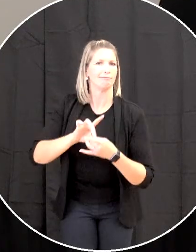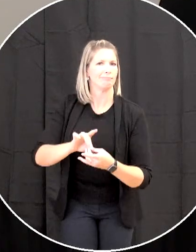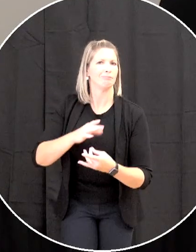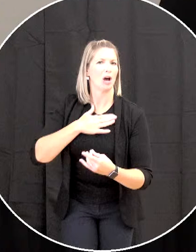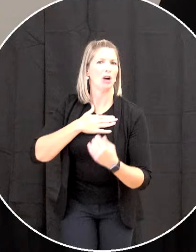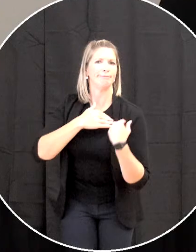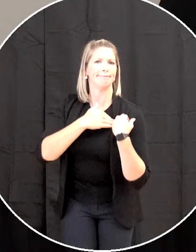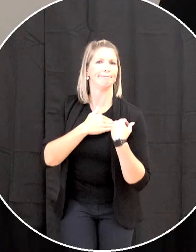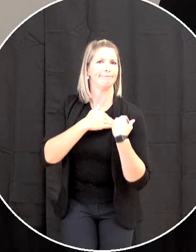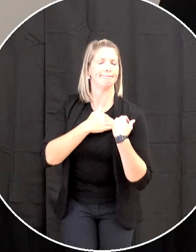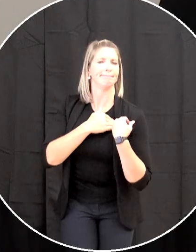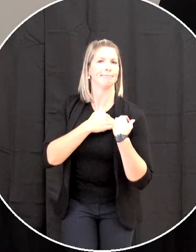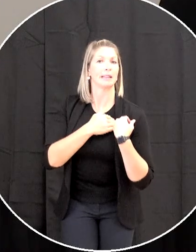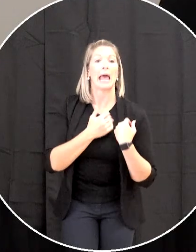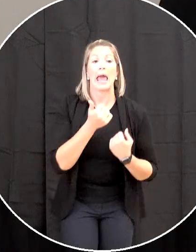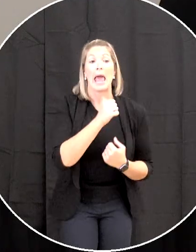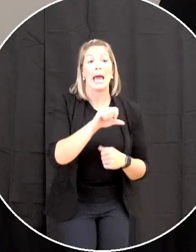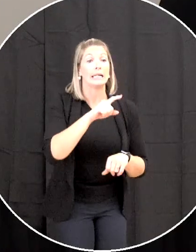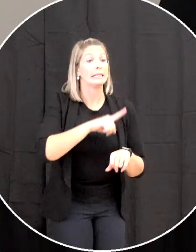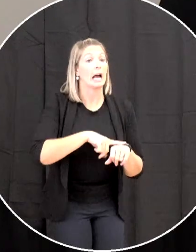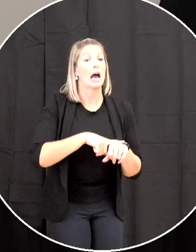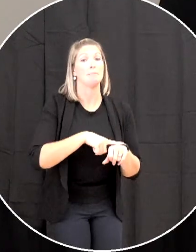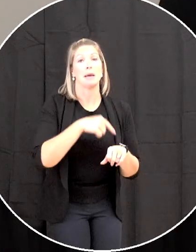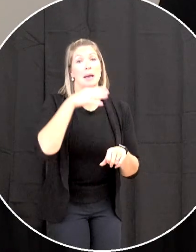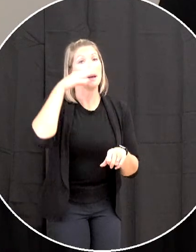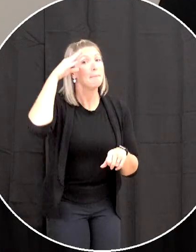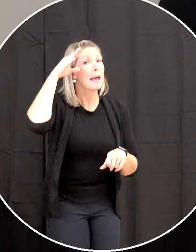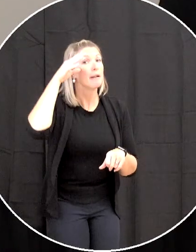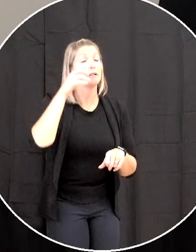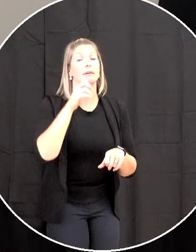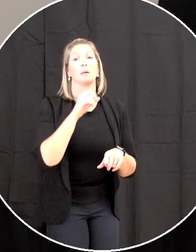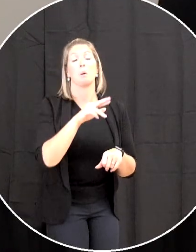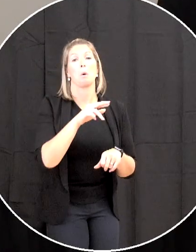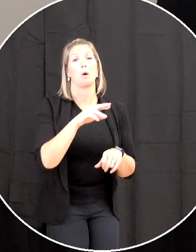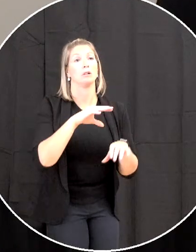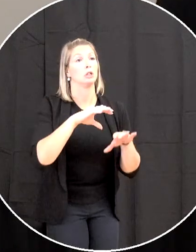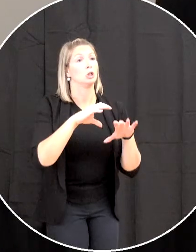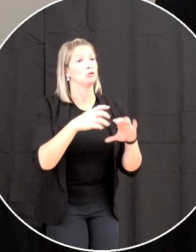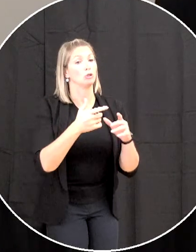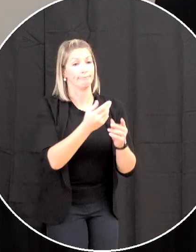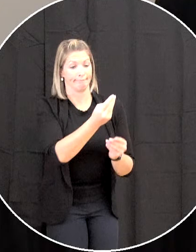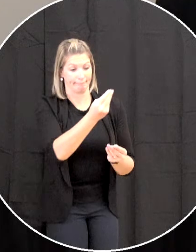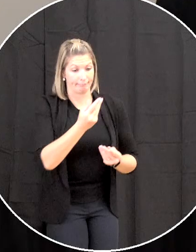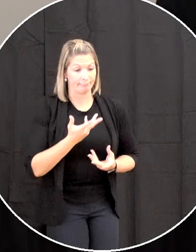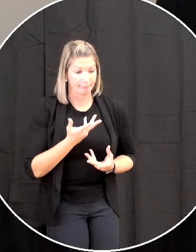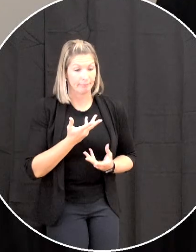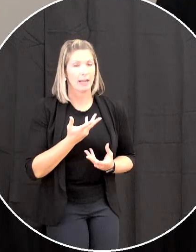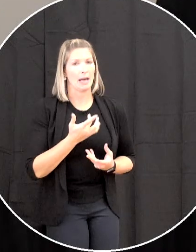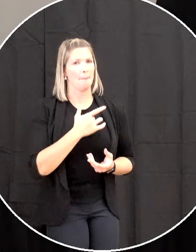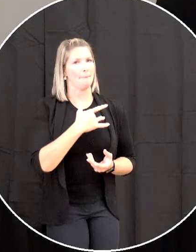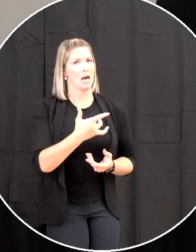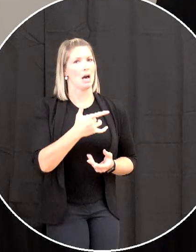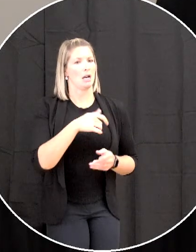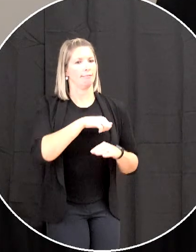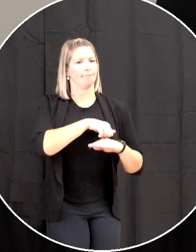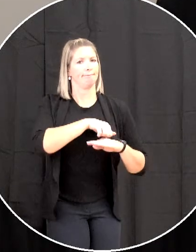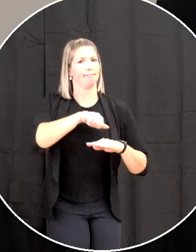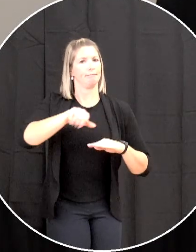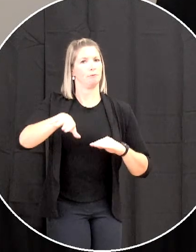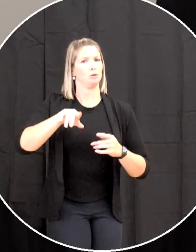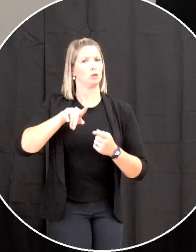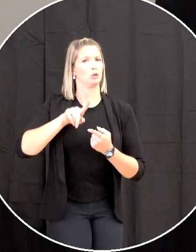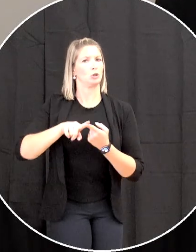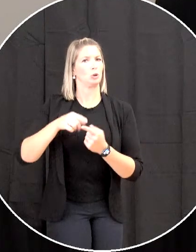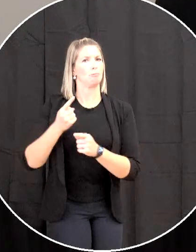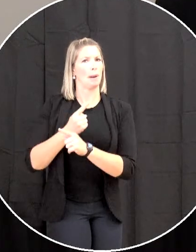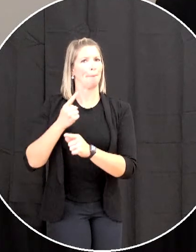email from a parent or a parent group or any member of my school community, I often forward it to the appropriate person. Most